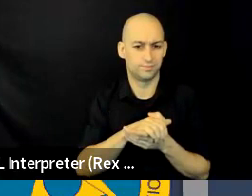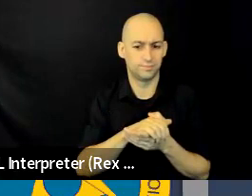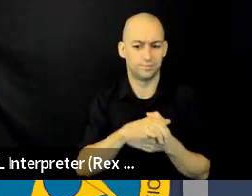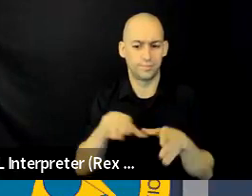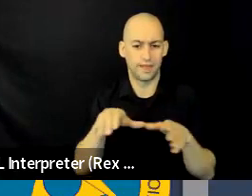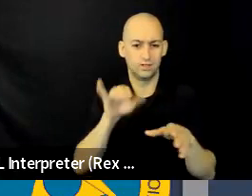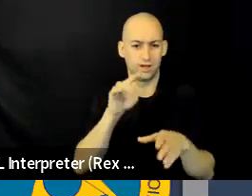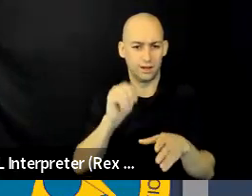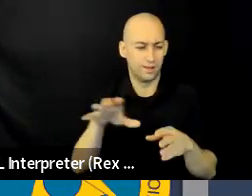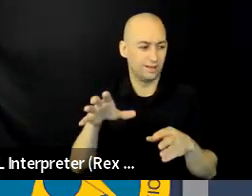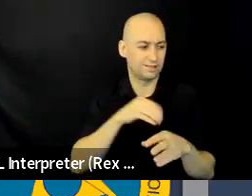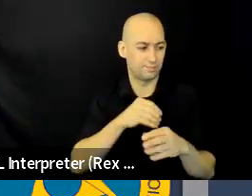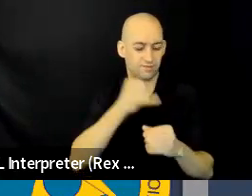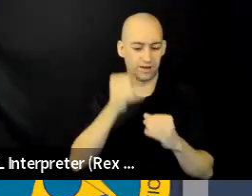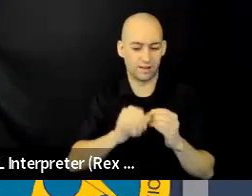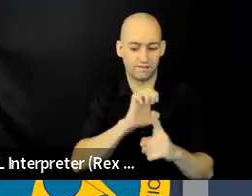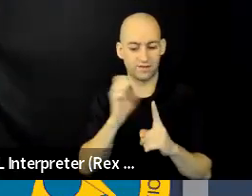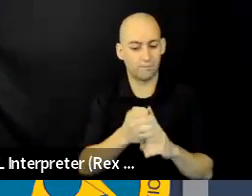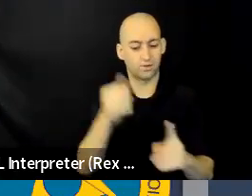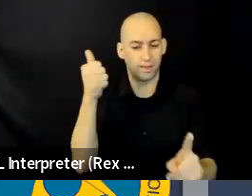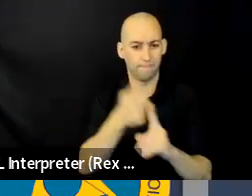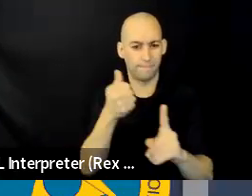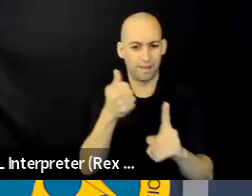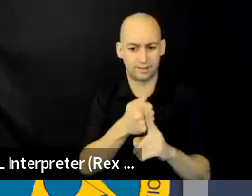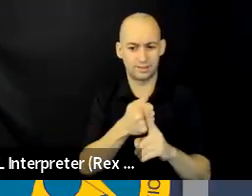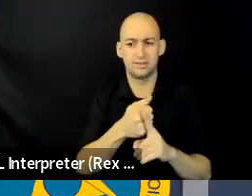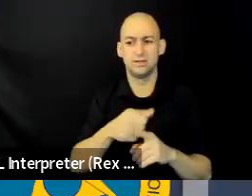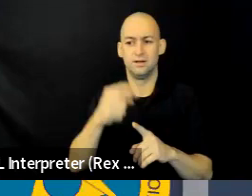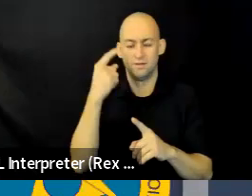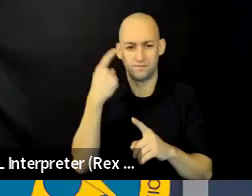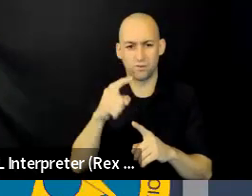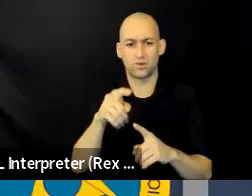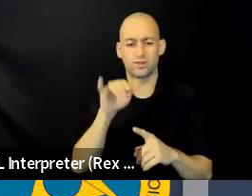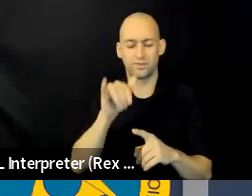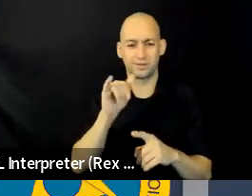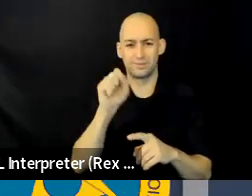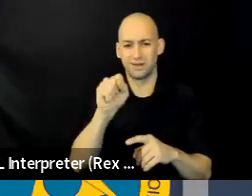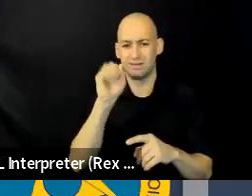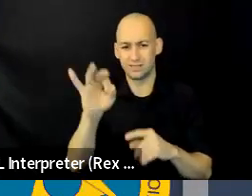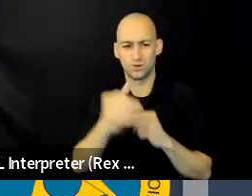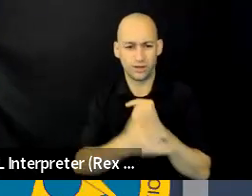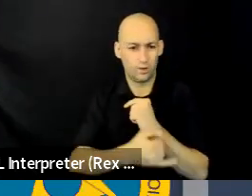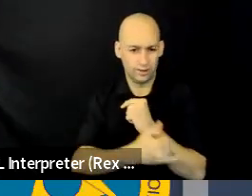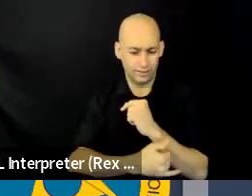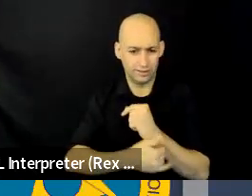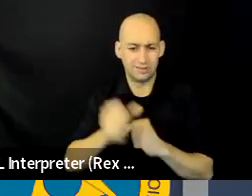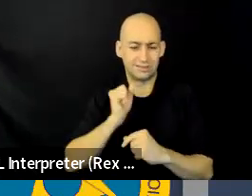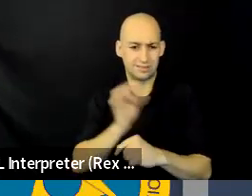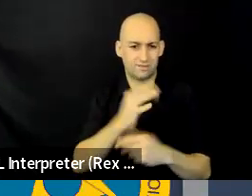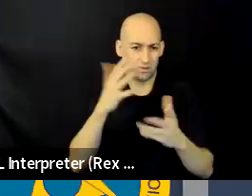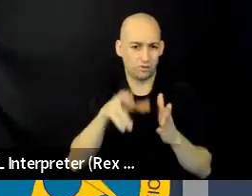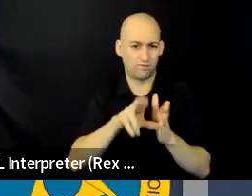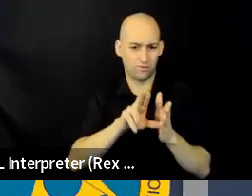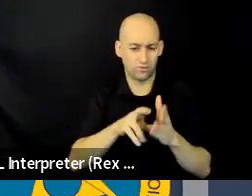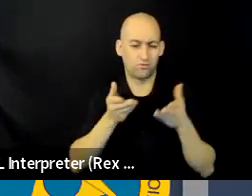final environmental impact report for the Hillcrest Road Improvement Project in San Francisco County. Staff has reviewed this request and